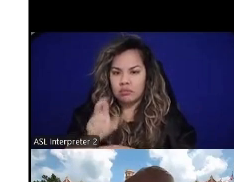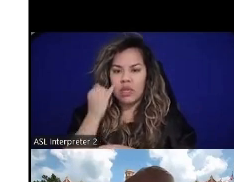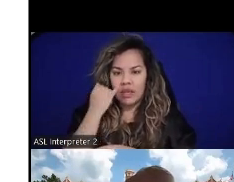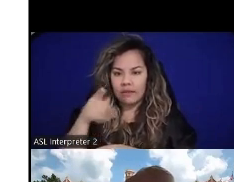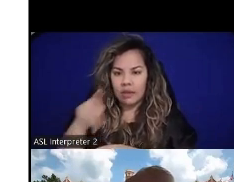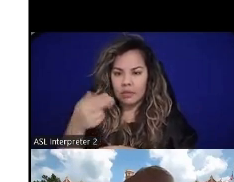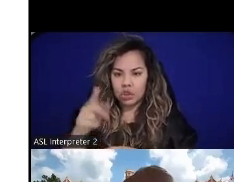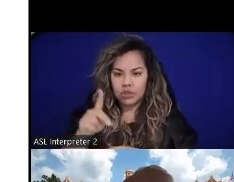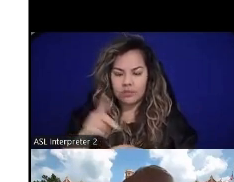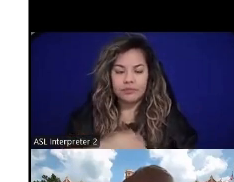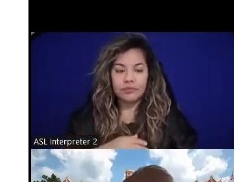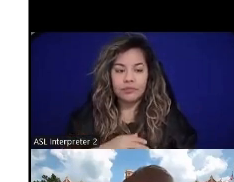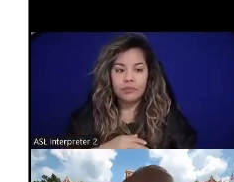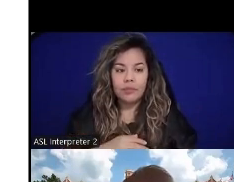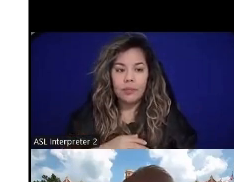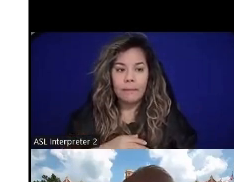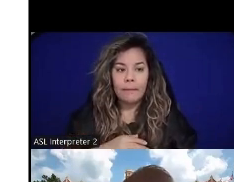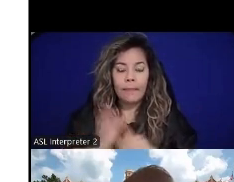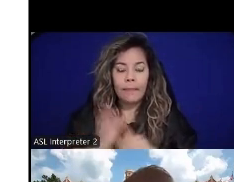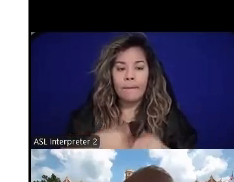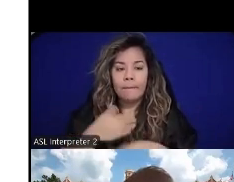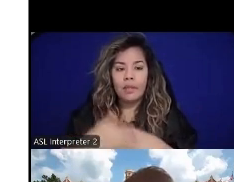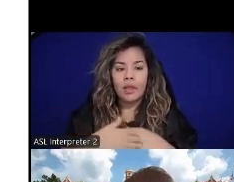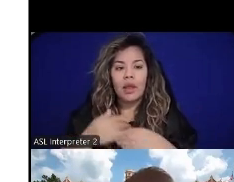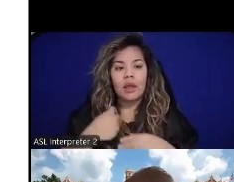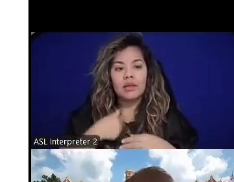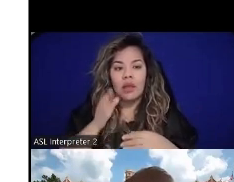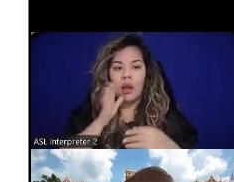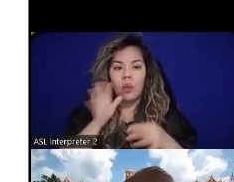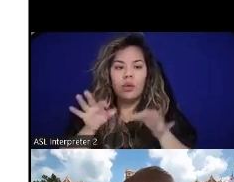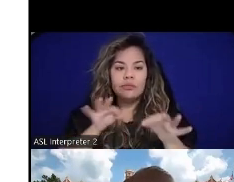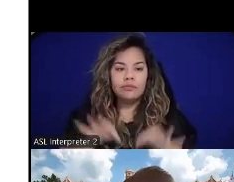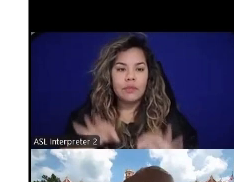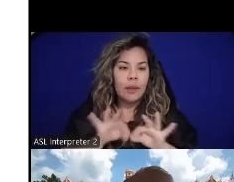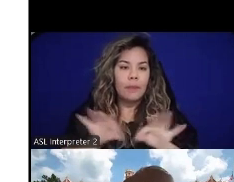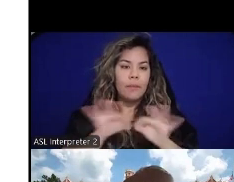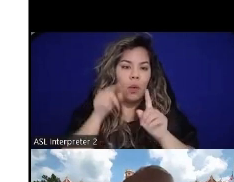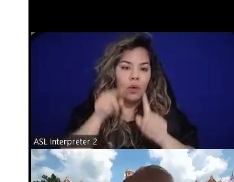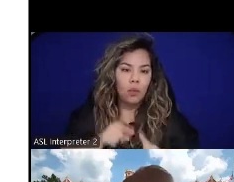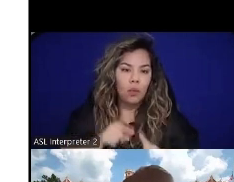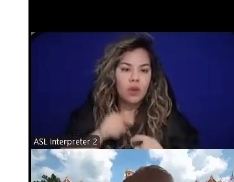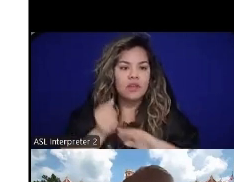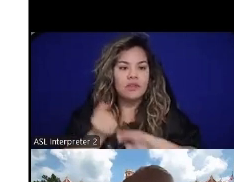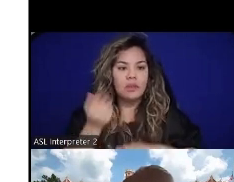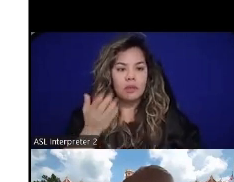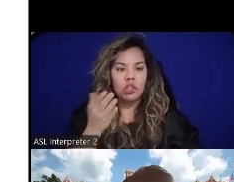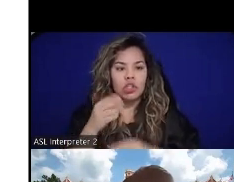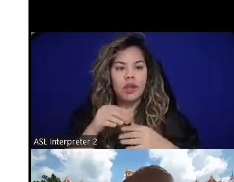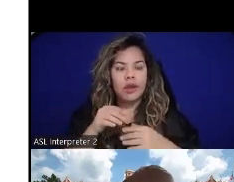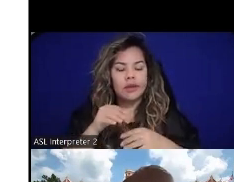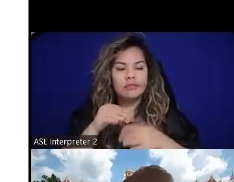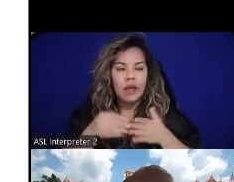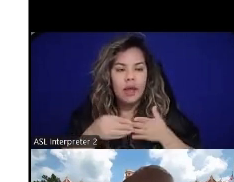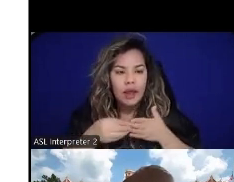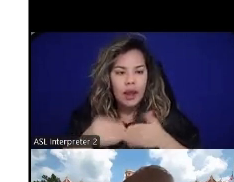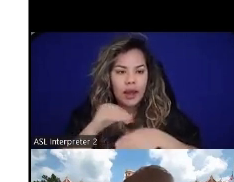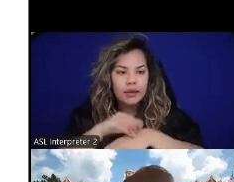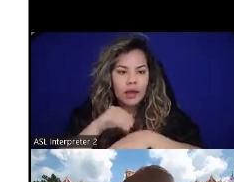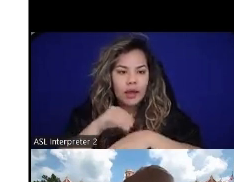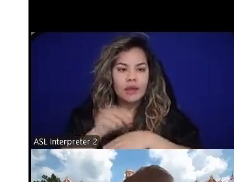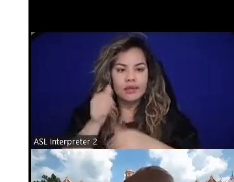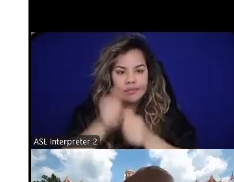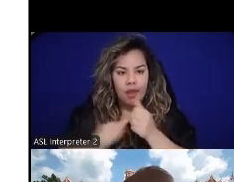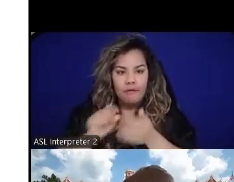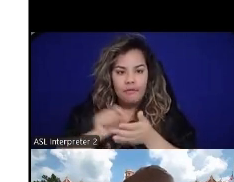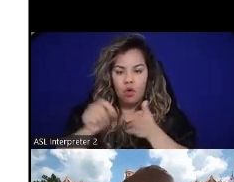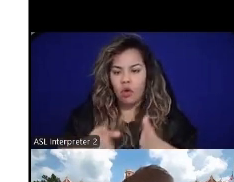Next, I will highlight some important points of the submission guidelines that every author should follow to meet the submission requirements.